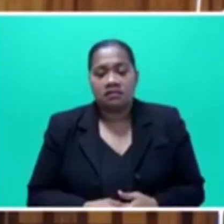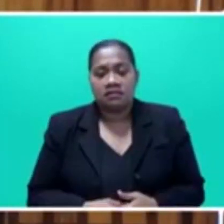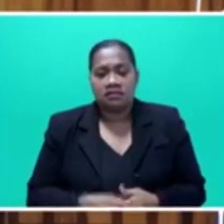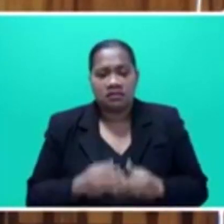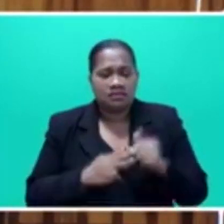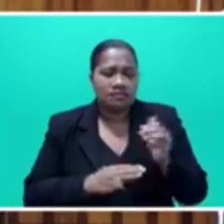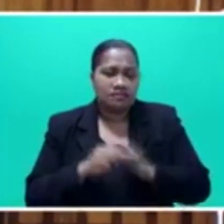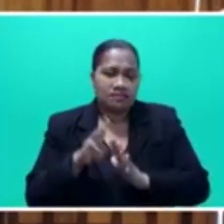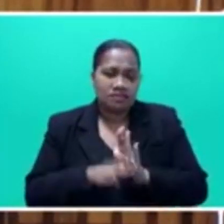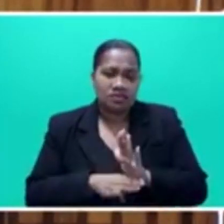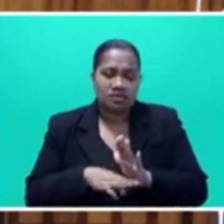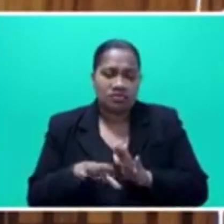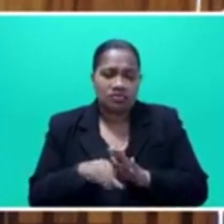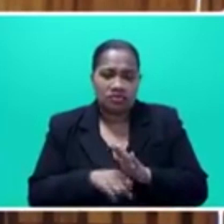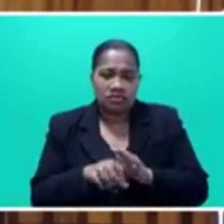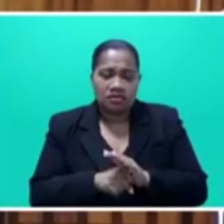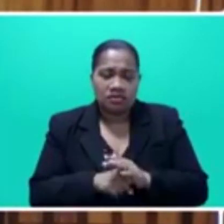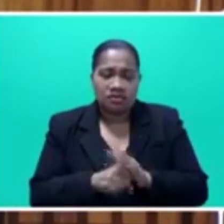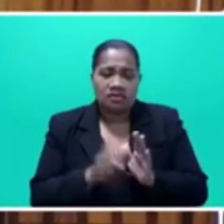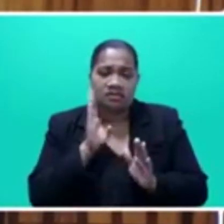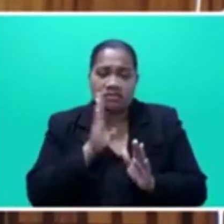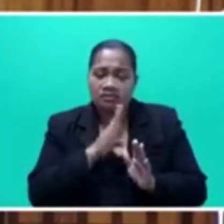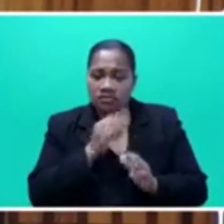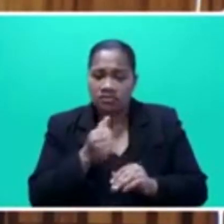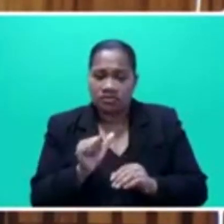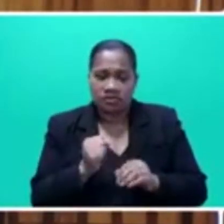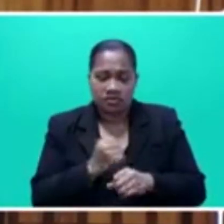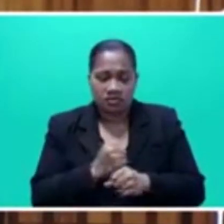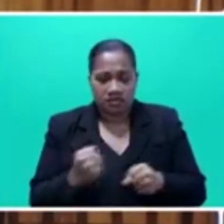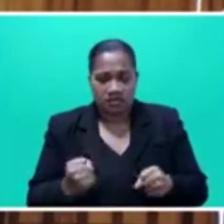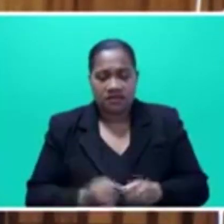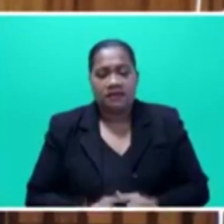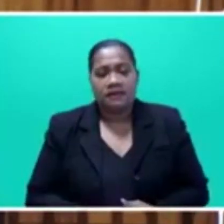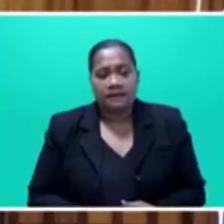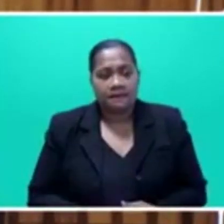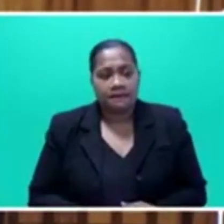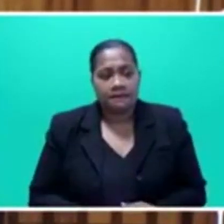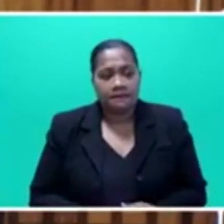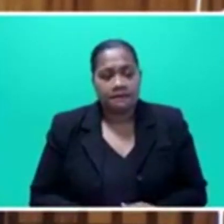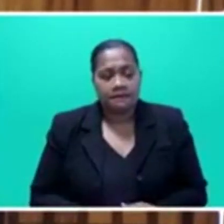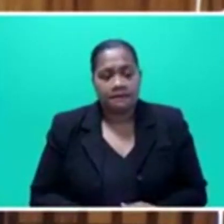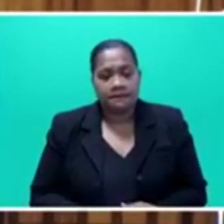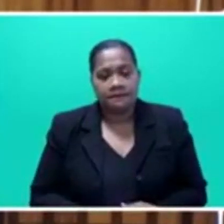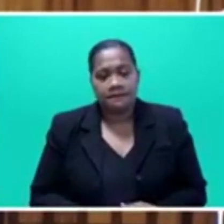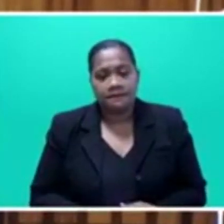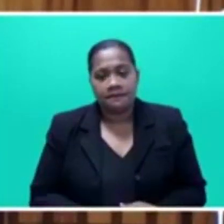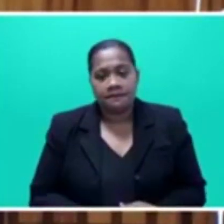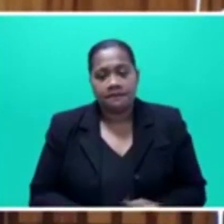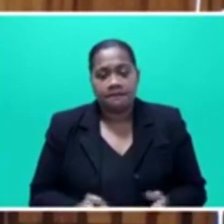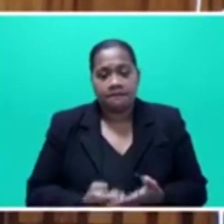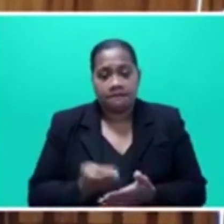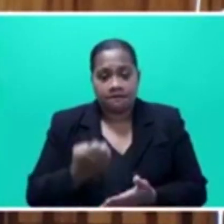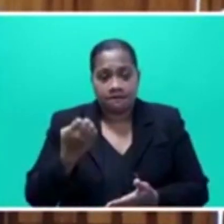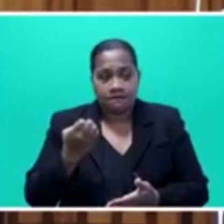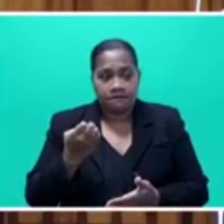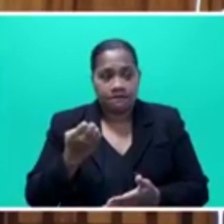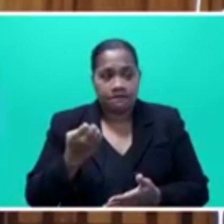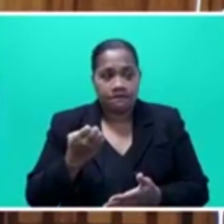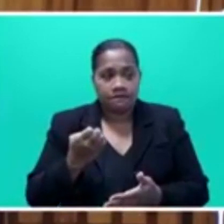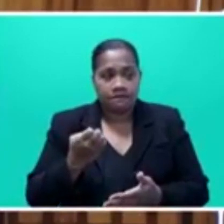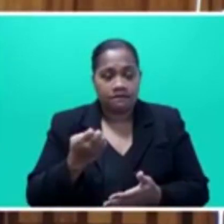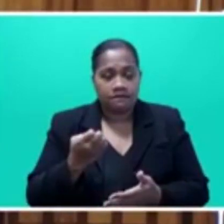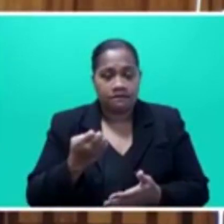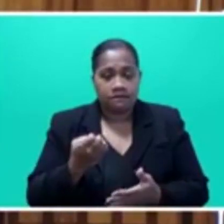and misuse of power. Mr. Speaker, sir, obviously speech writers don't know what they're talking about, which probably is Peter Weiss too. Economic growth has not averaged